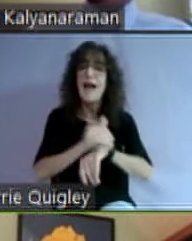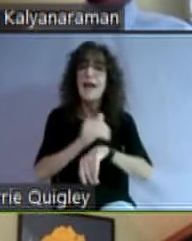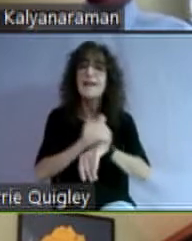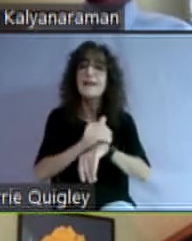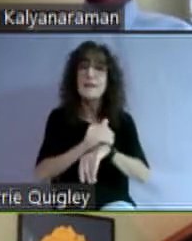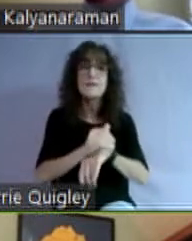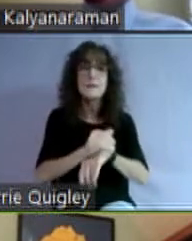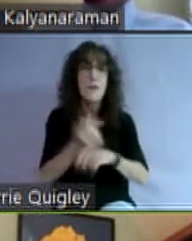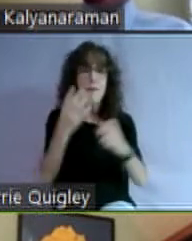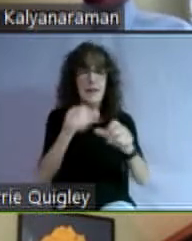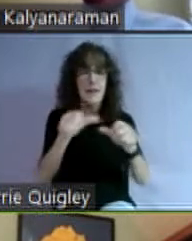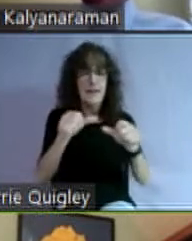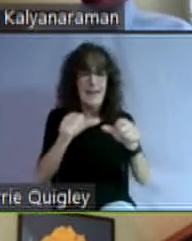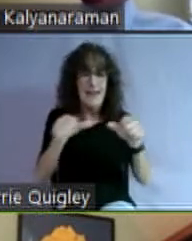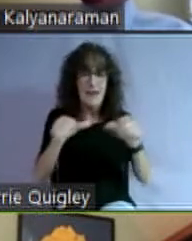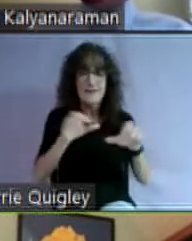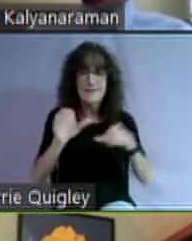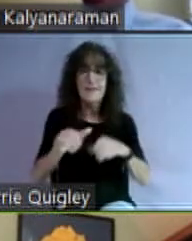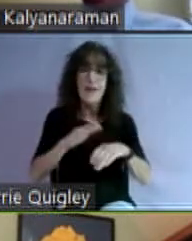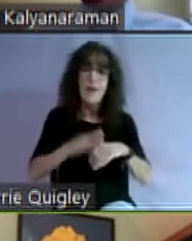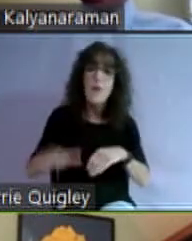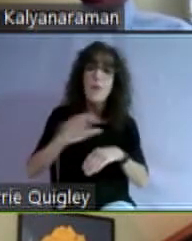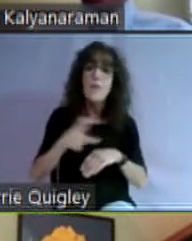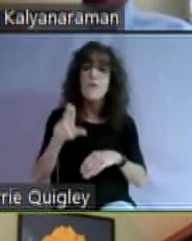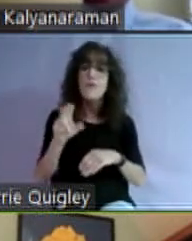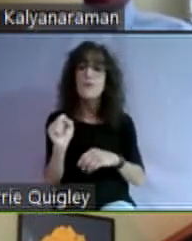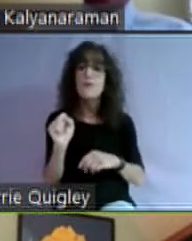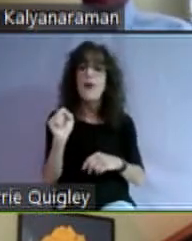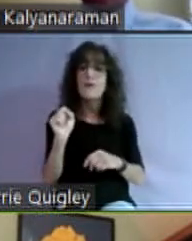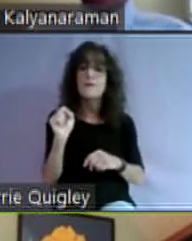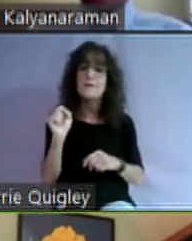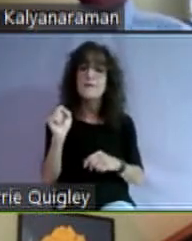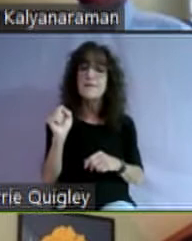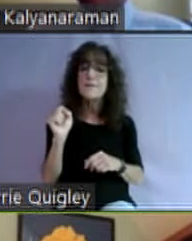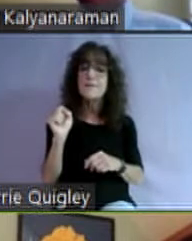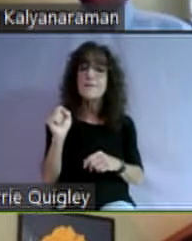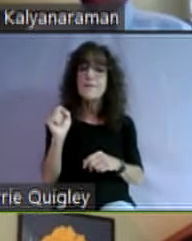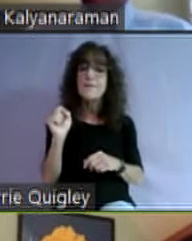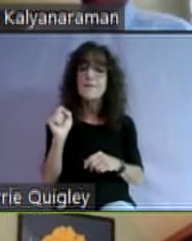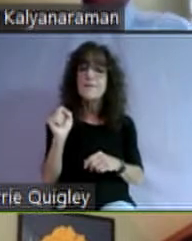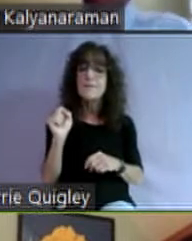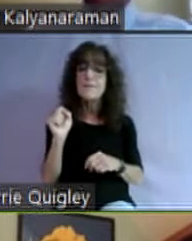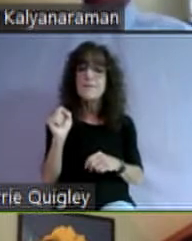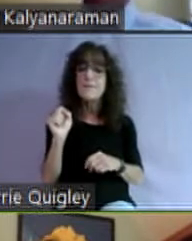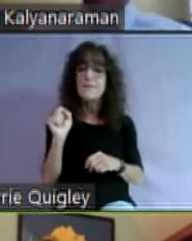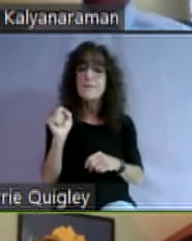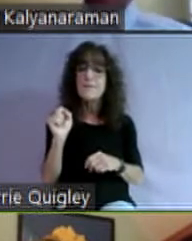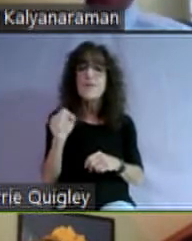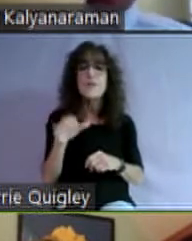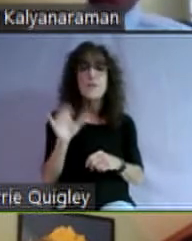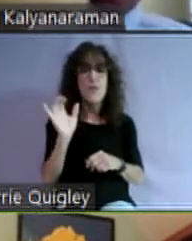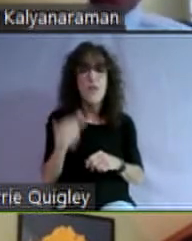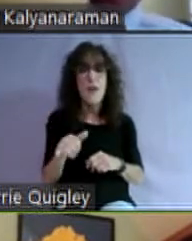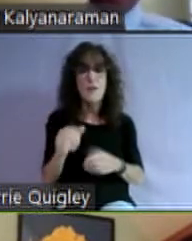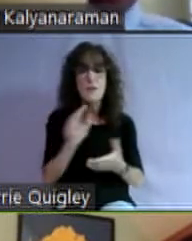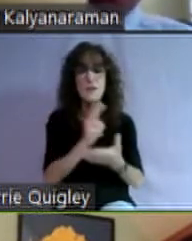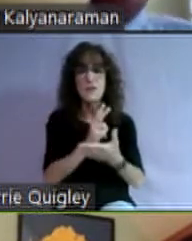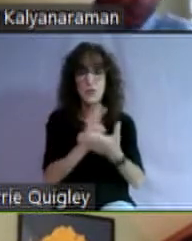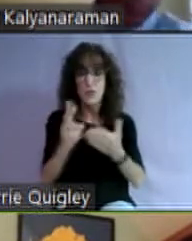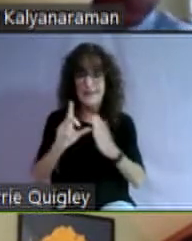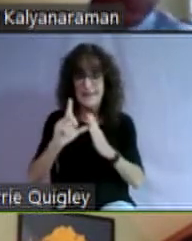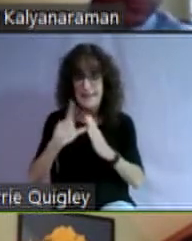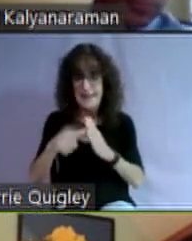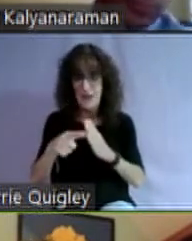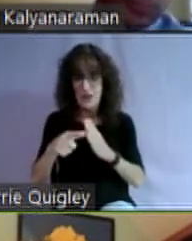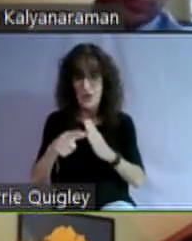of jurisdictions around the country. And and so that was about 2 weeks after there that we